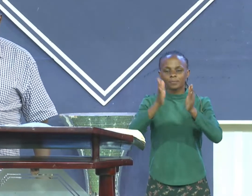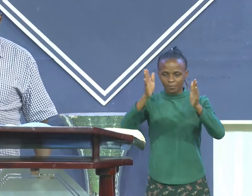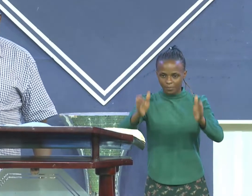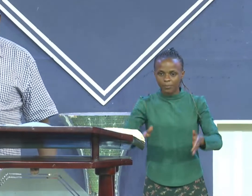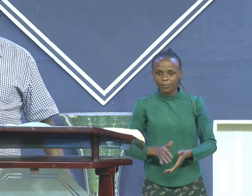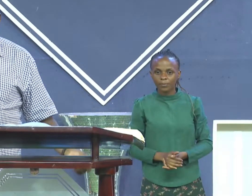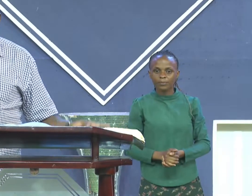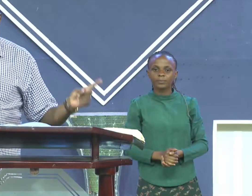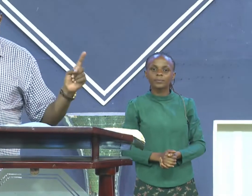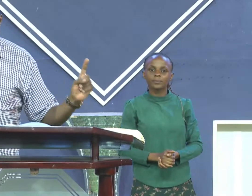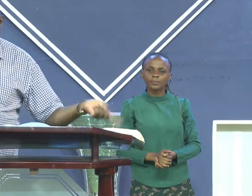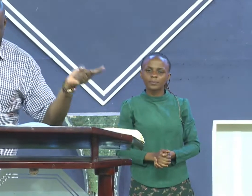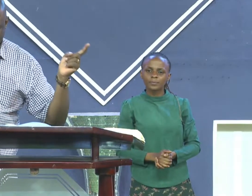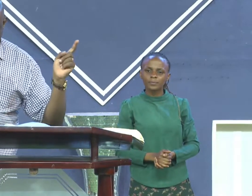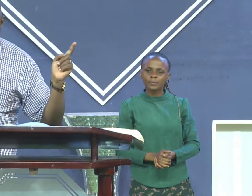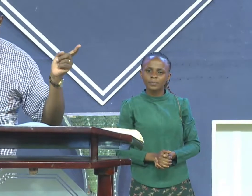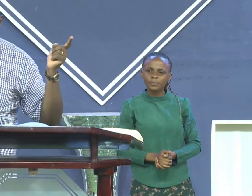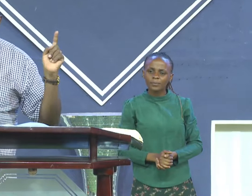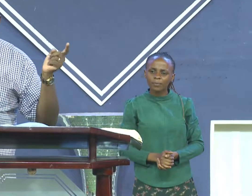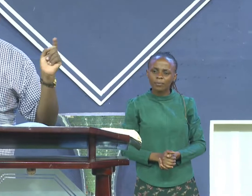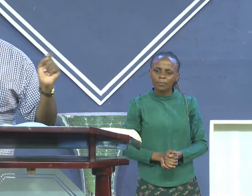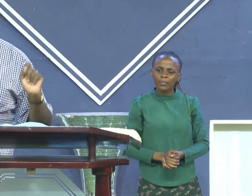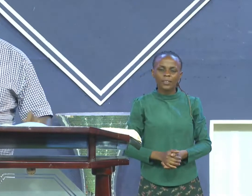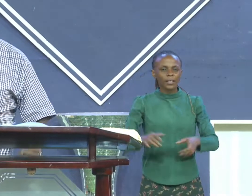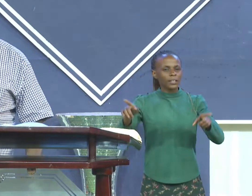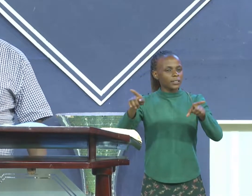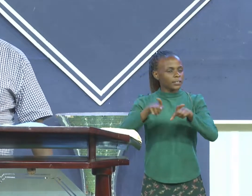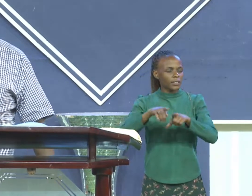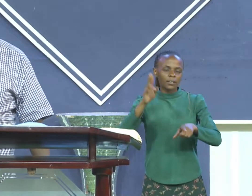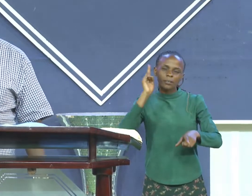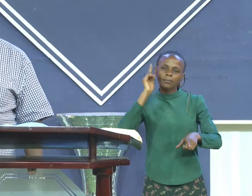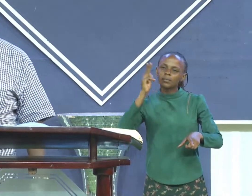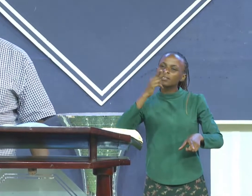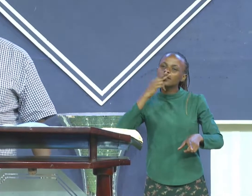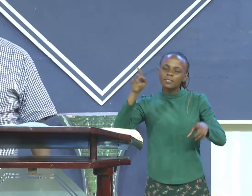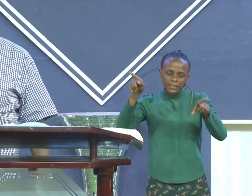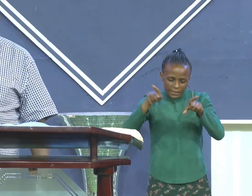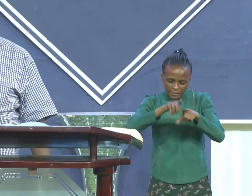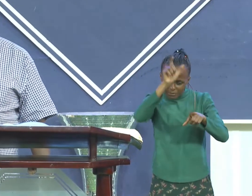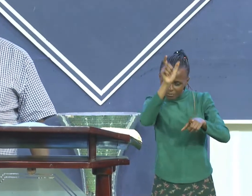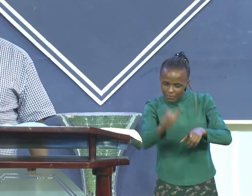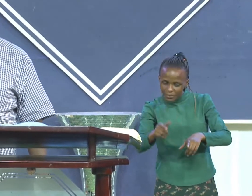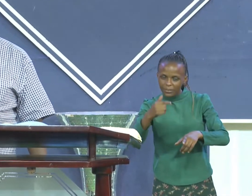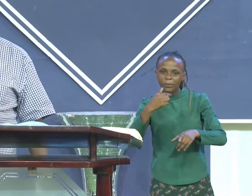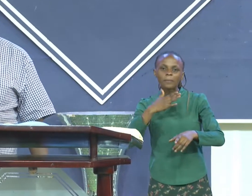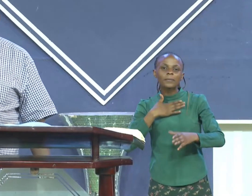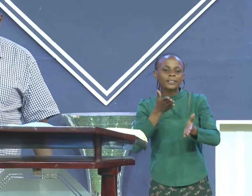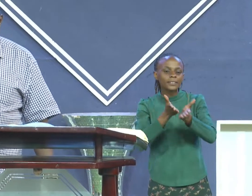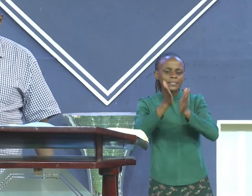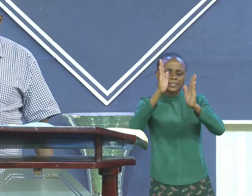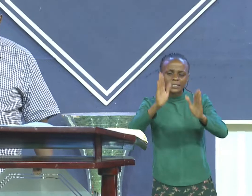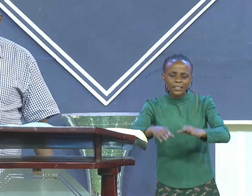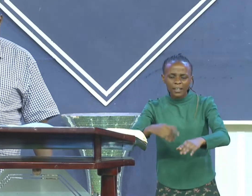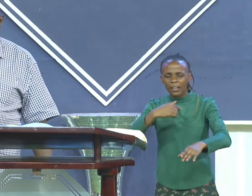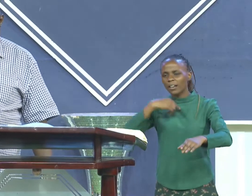Or deaf as my messenger that I sent. Oba amugavu